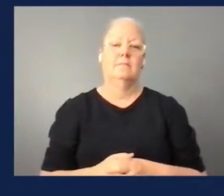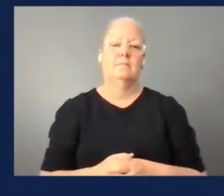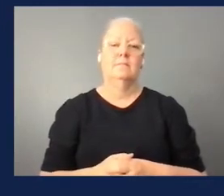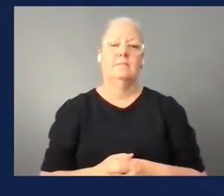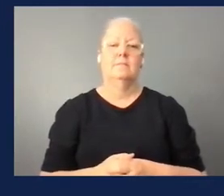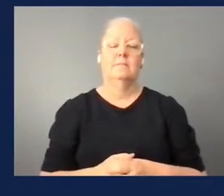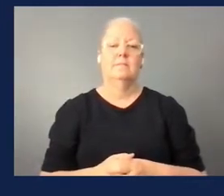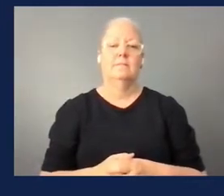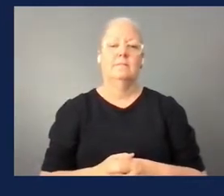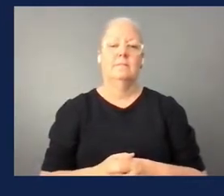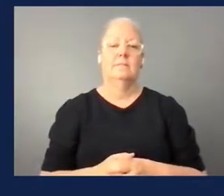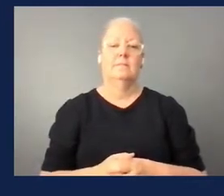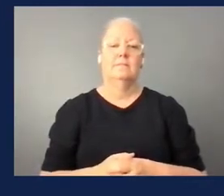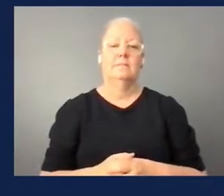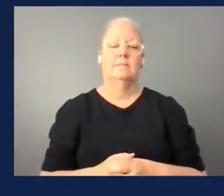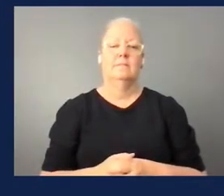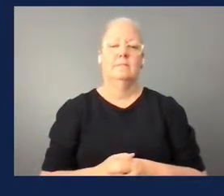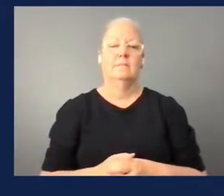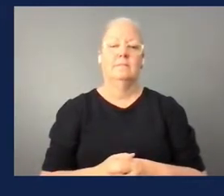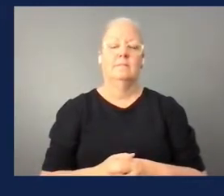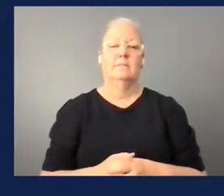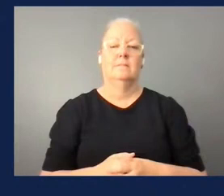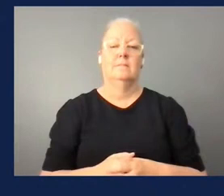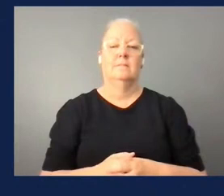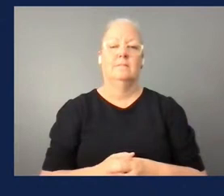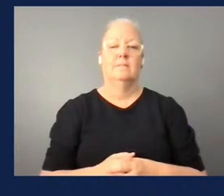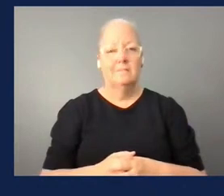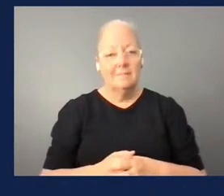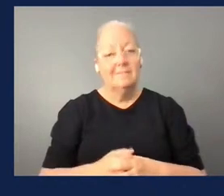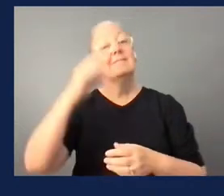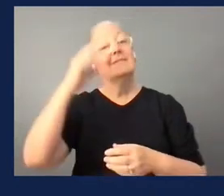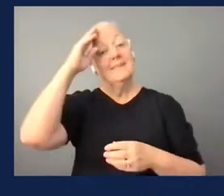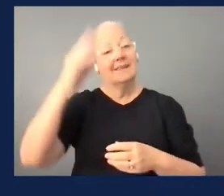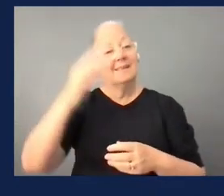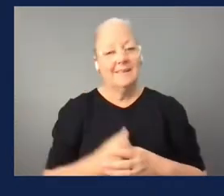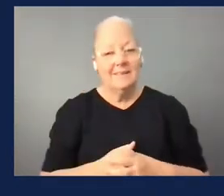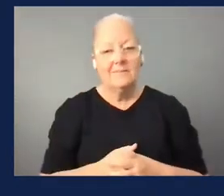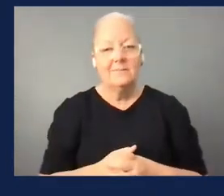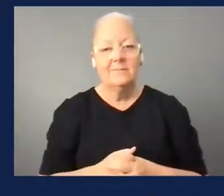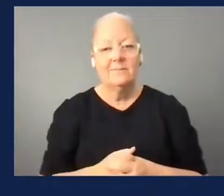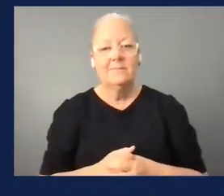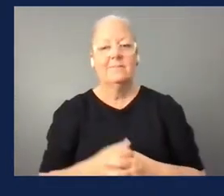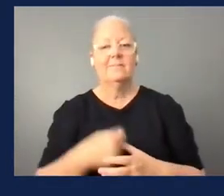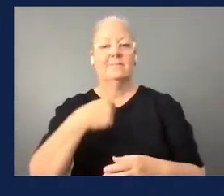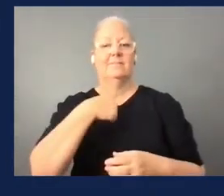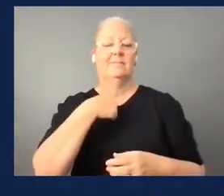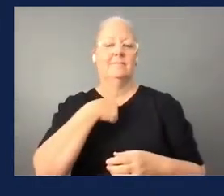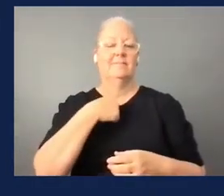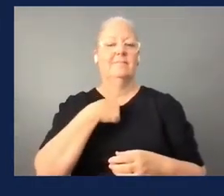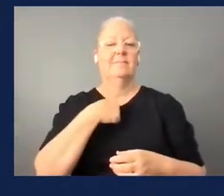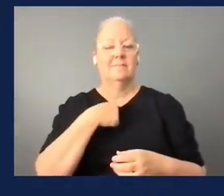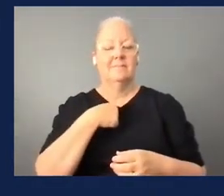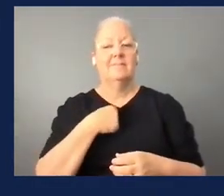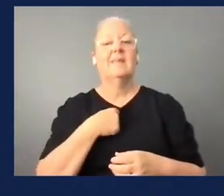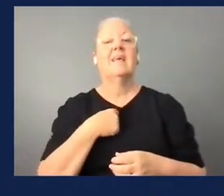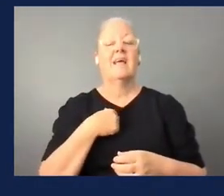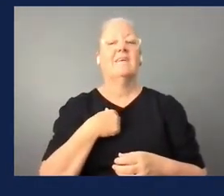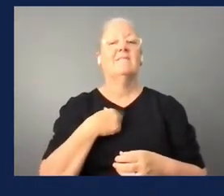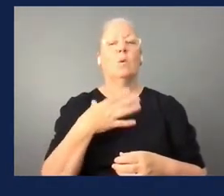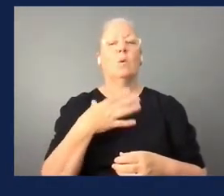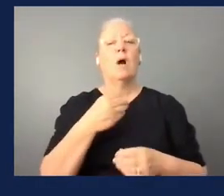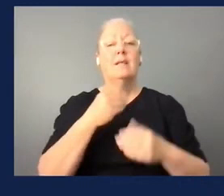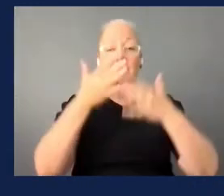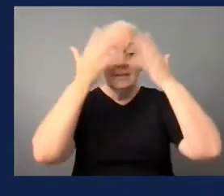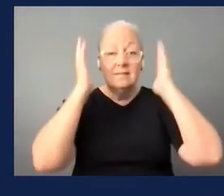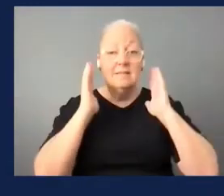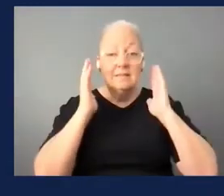Blackwood toku ingoa. Hi, I'm V Blackwood. I have blonde hair and I'm wearing glasses